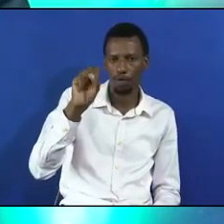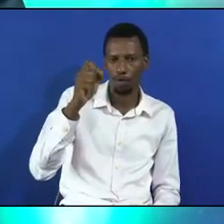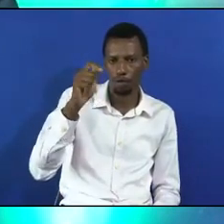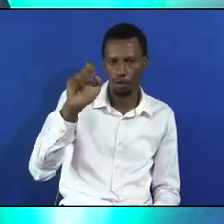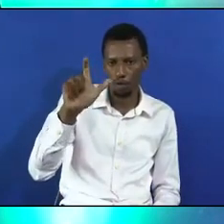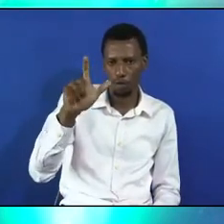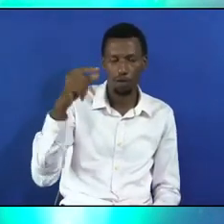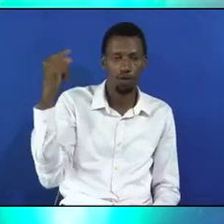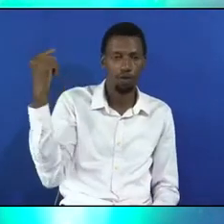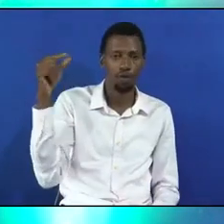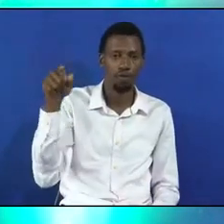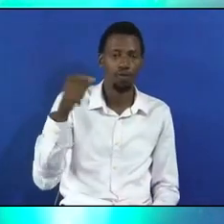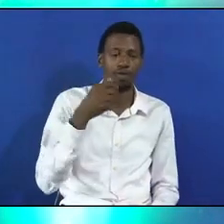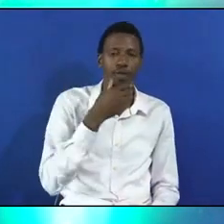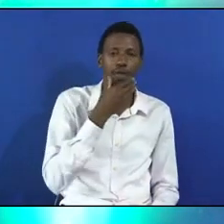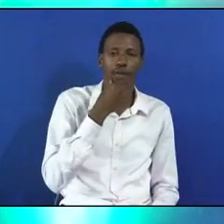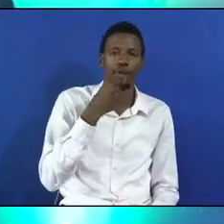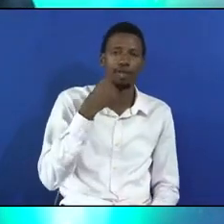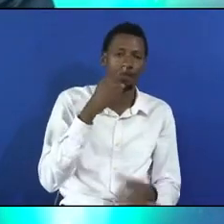said this: